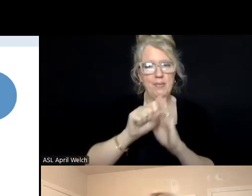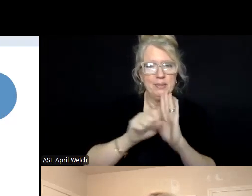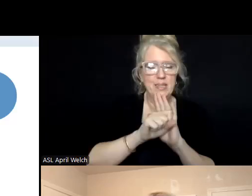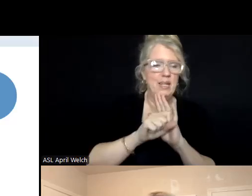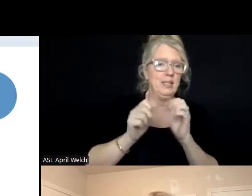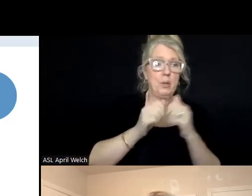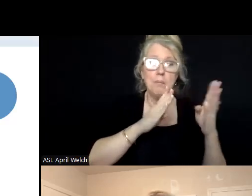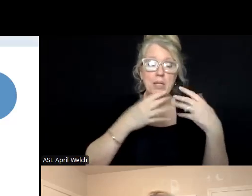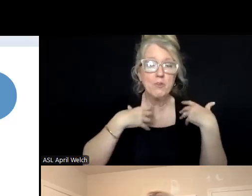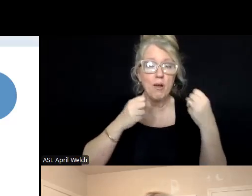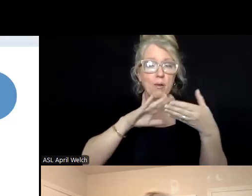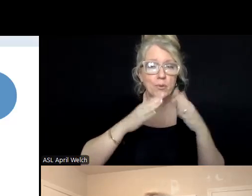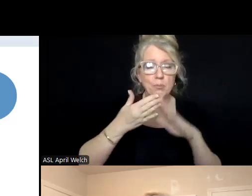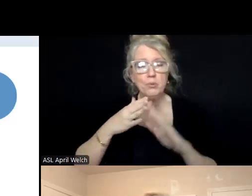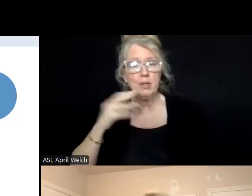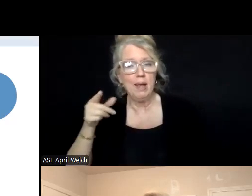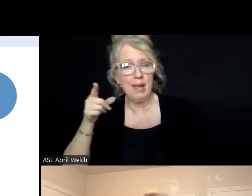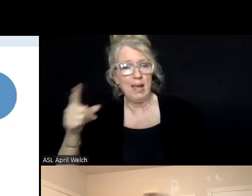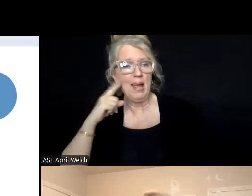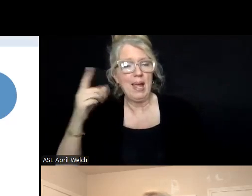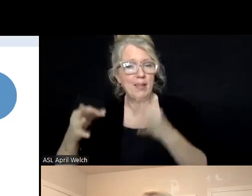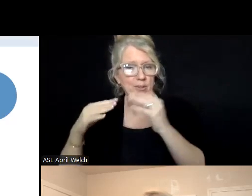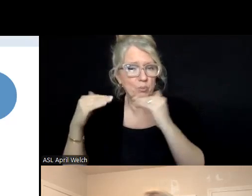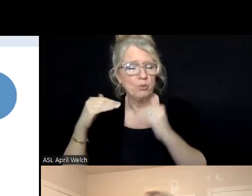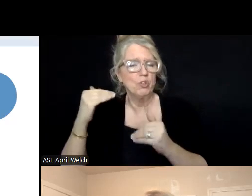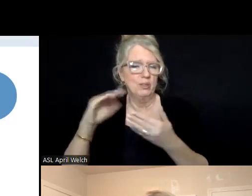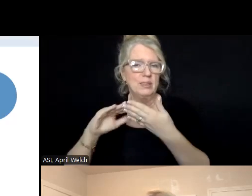the behavioral health community and the criminal justice community.